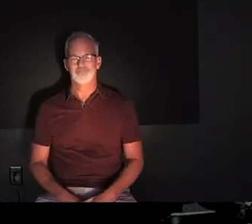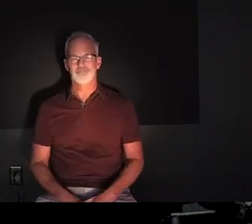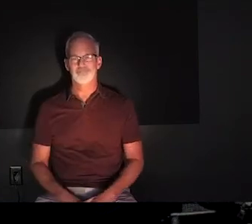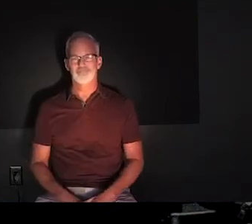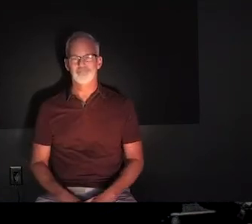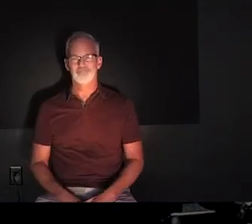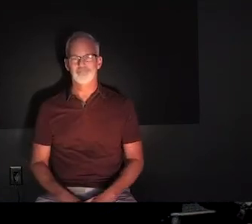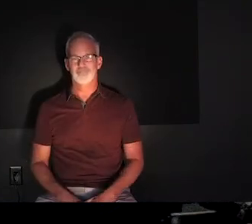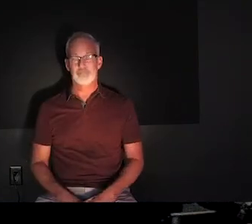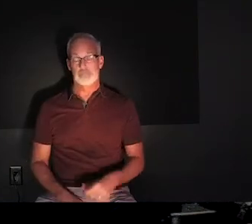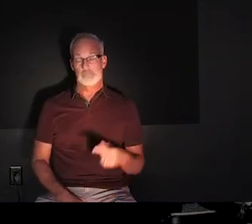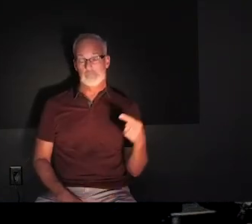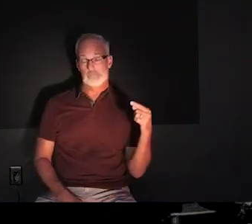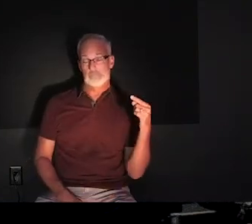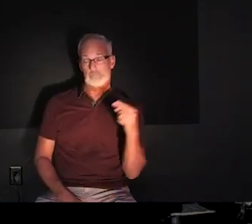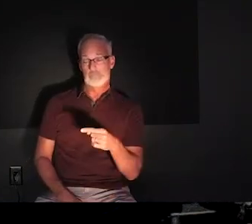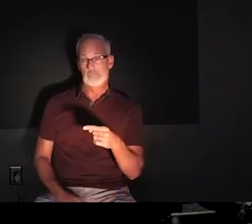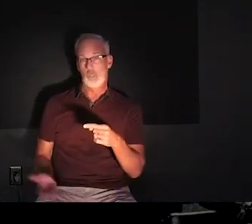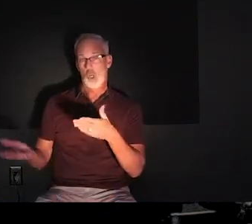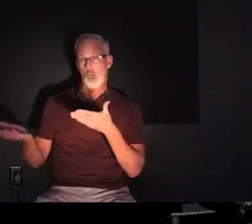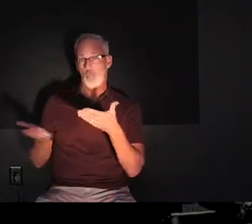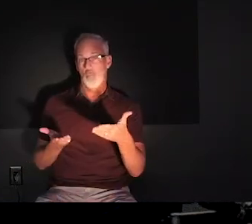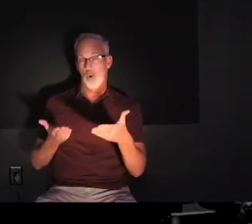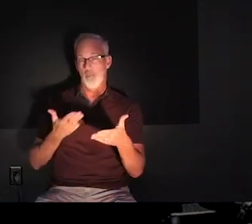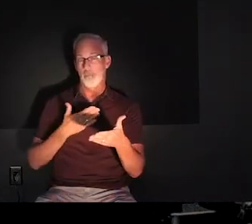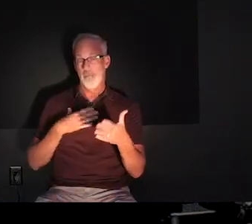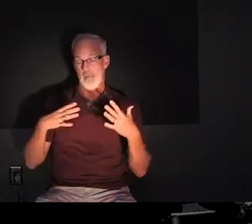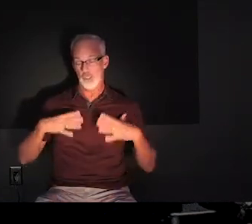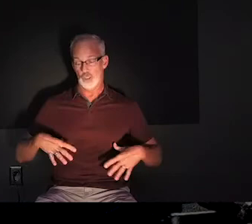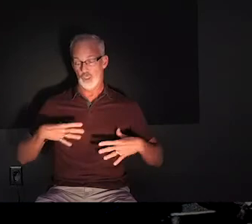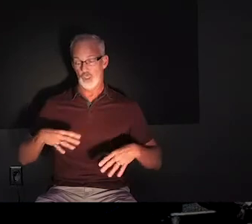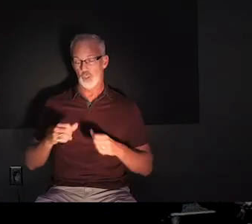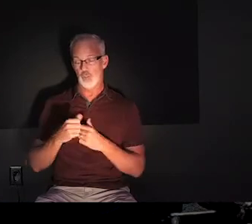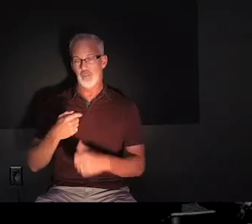fact, I brought my shirt with me.